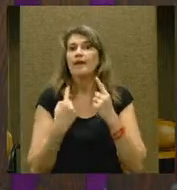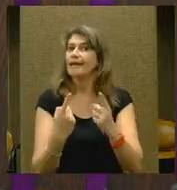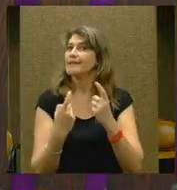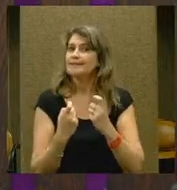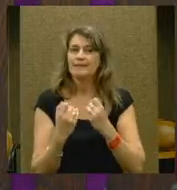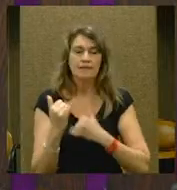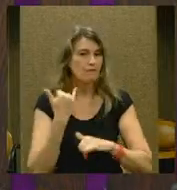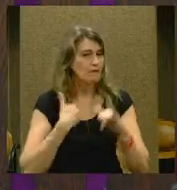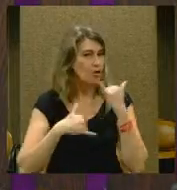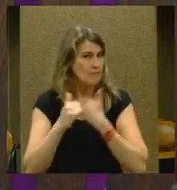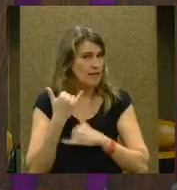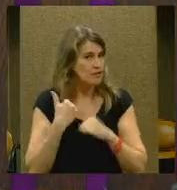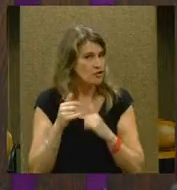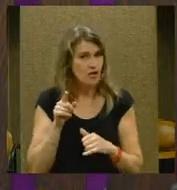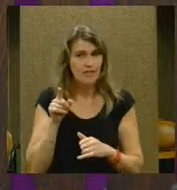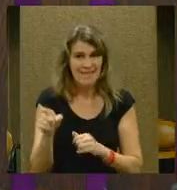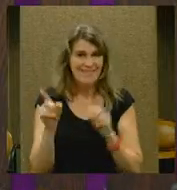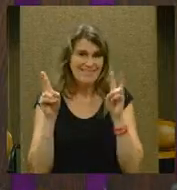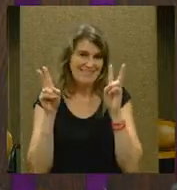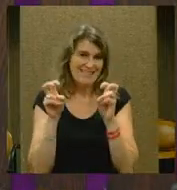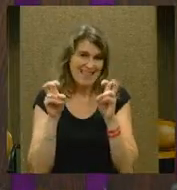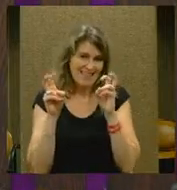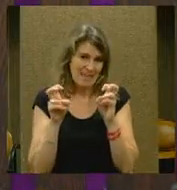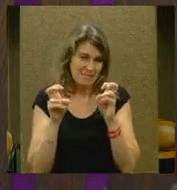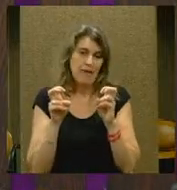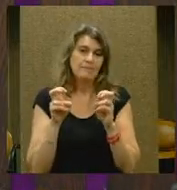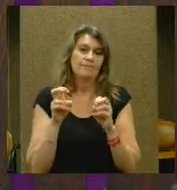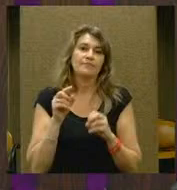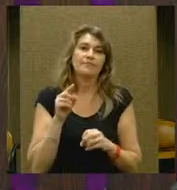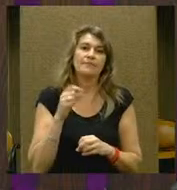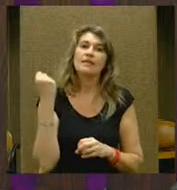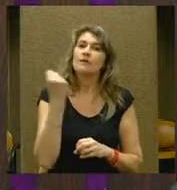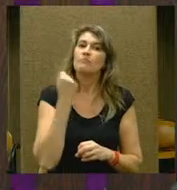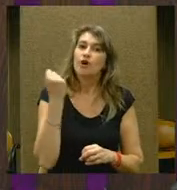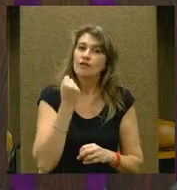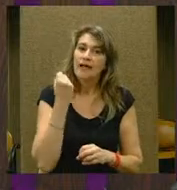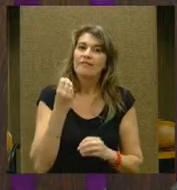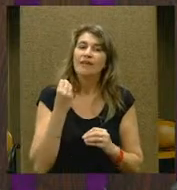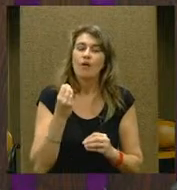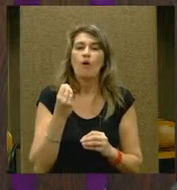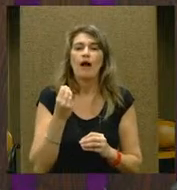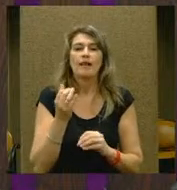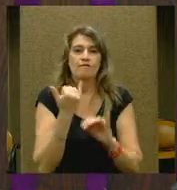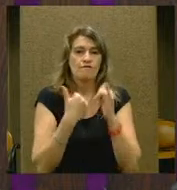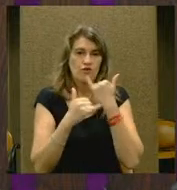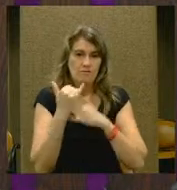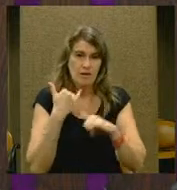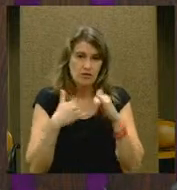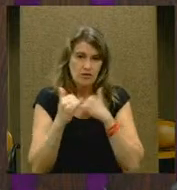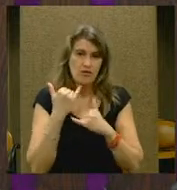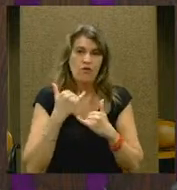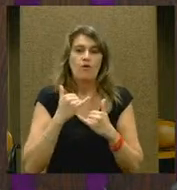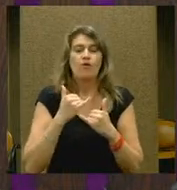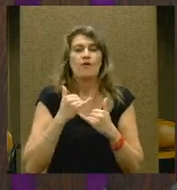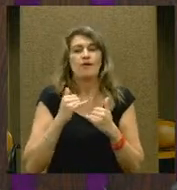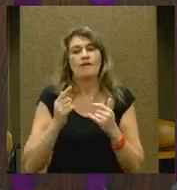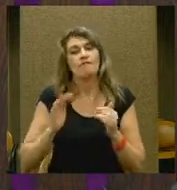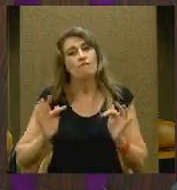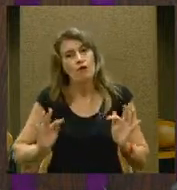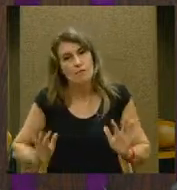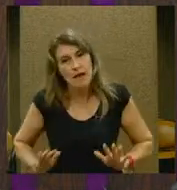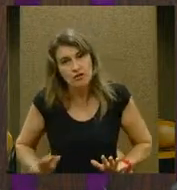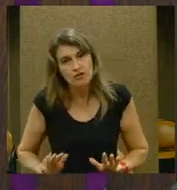we need to be informed on this topic, and we must anticipate on this. And for this, we need the information